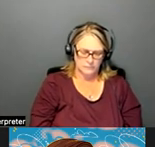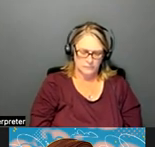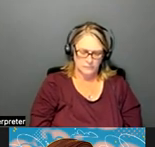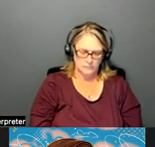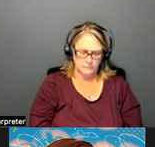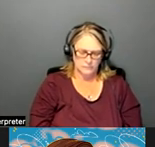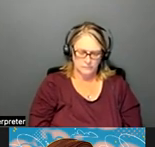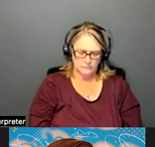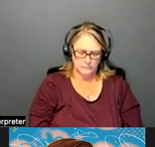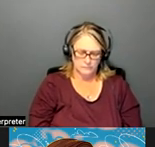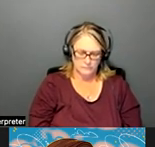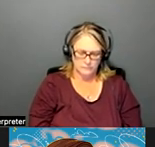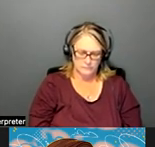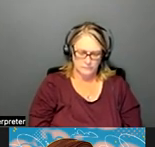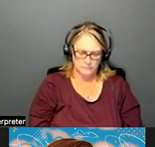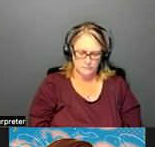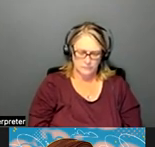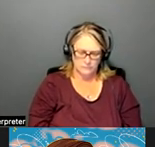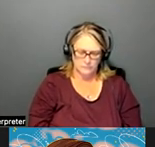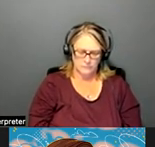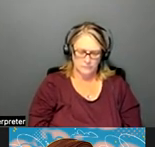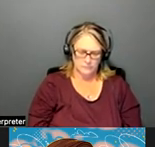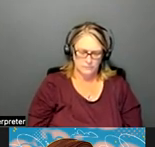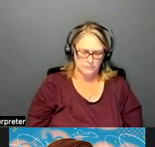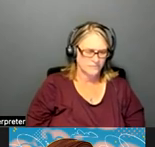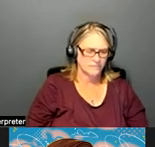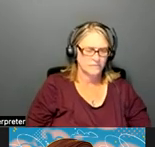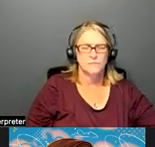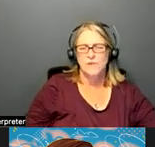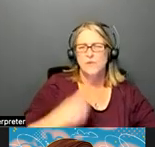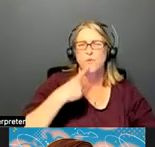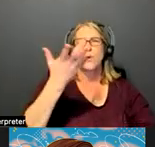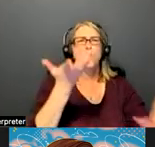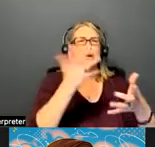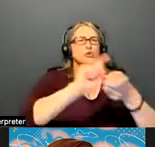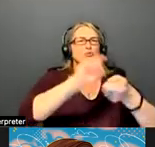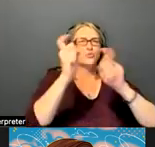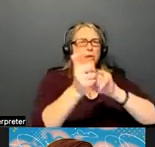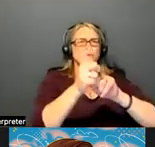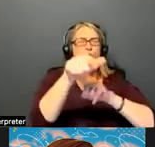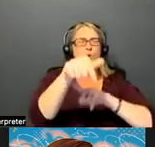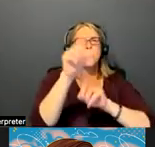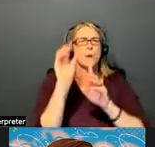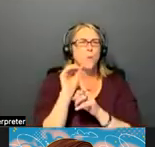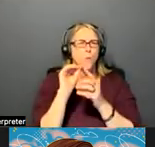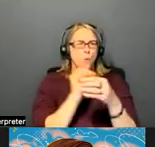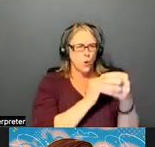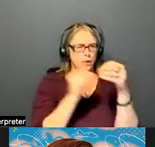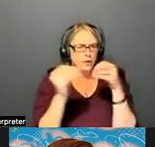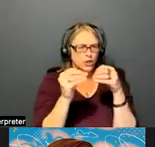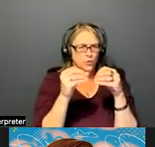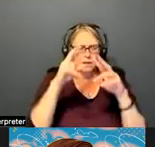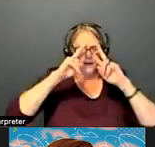that is the type of energy we need if we're looking to transform our organizations. I